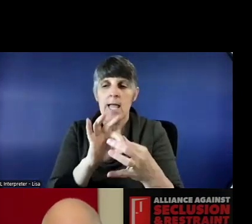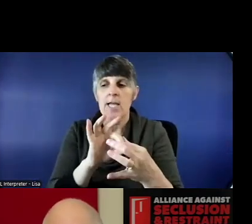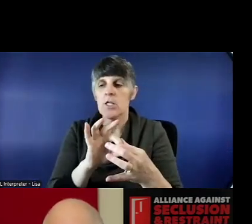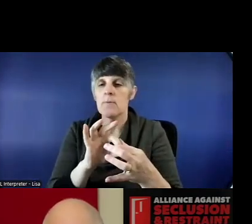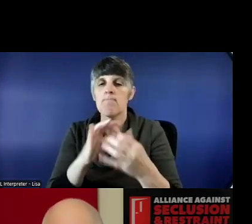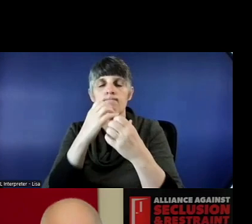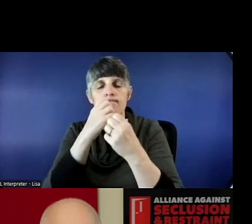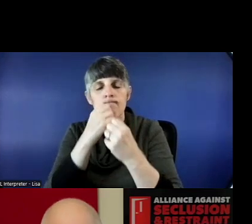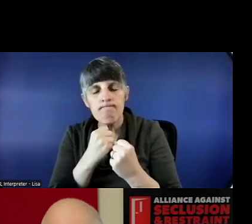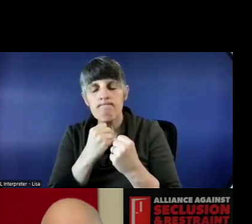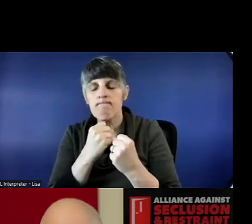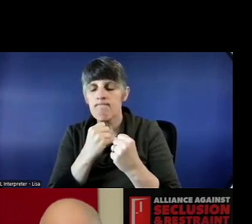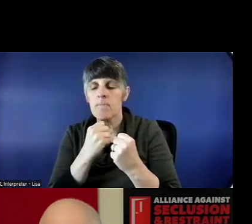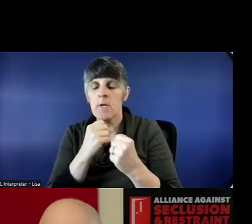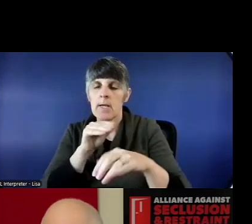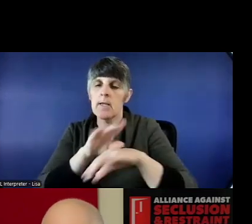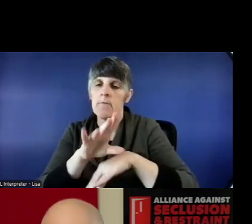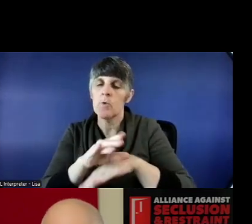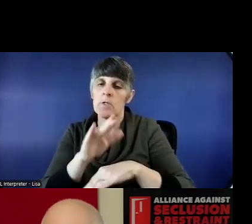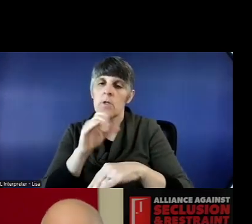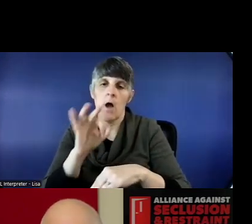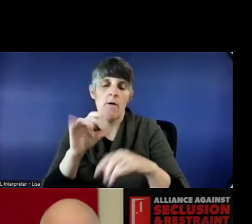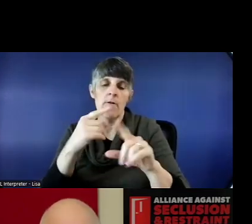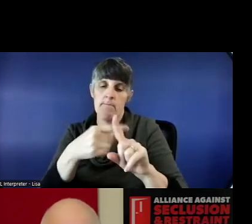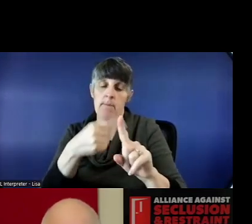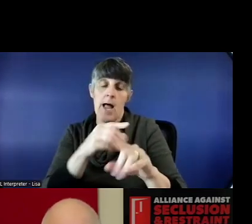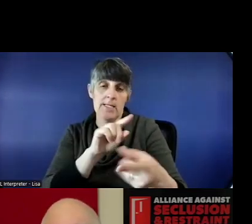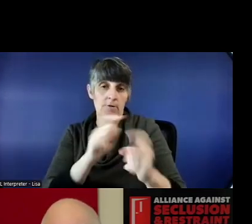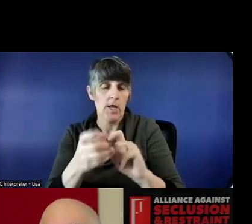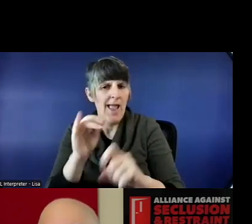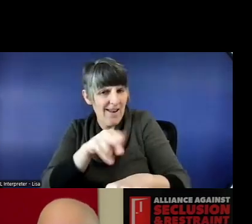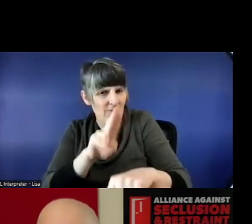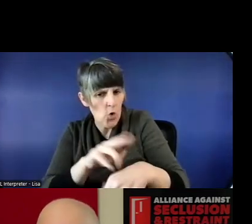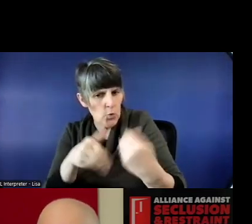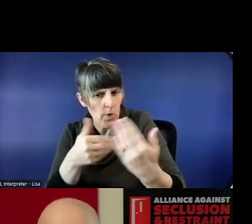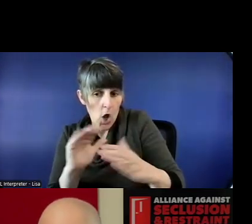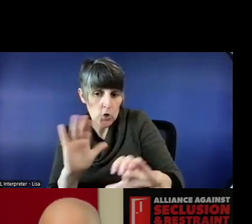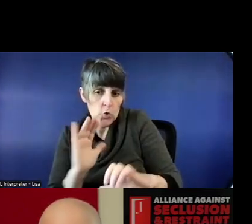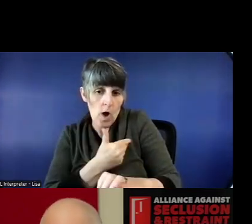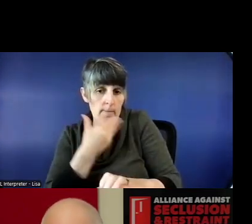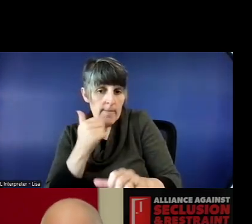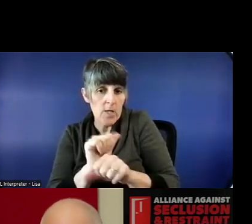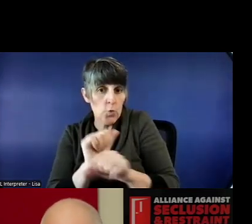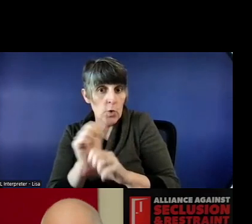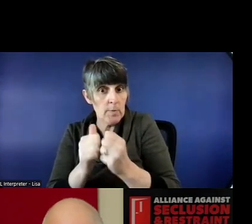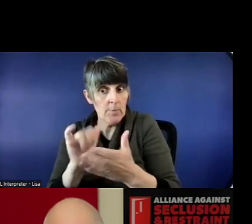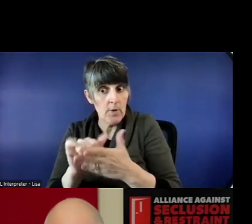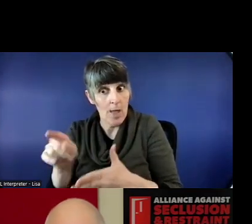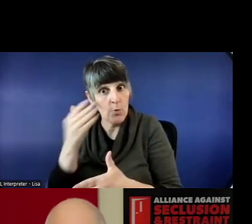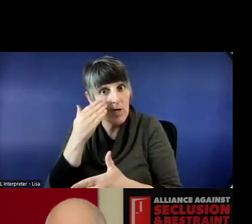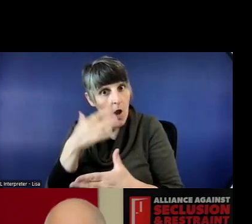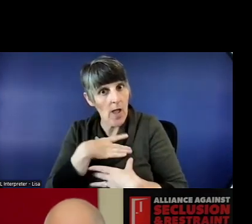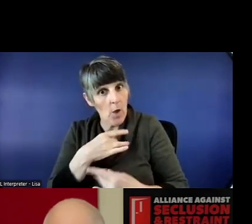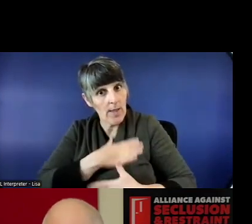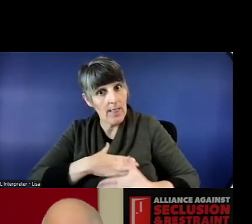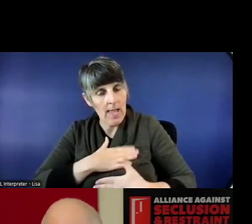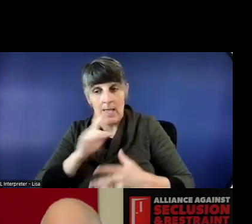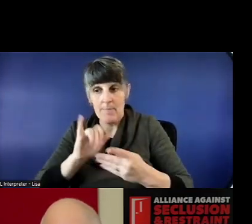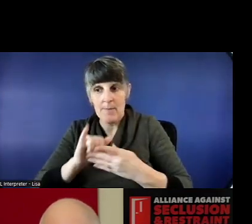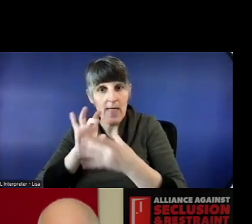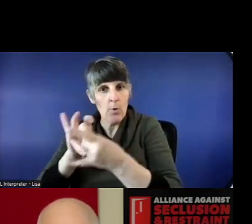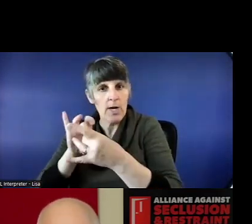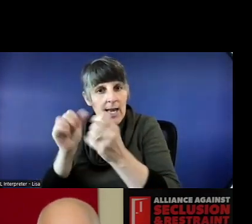a tremendous influence over positive change. And of course, we all do our best work for people that we know and we like, people that we're connected